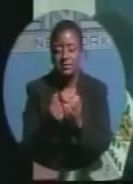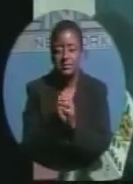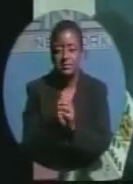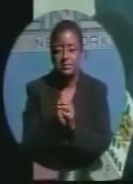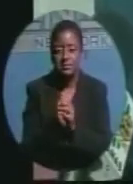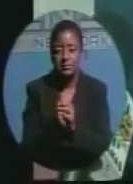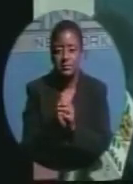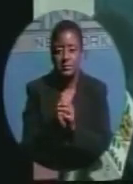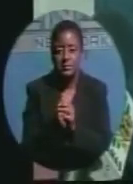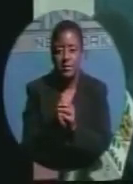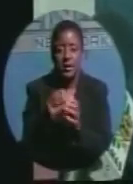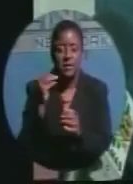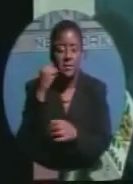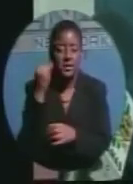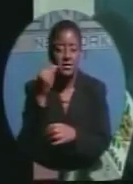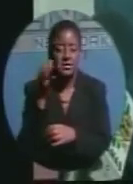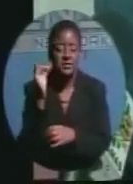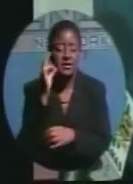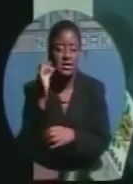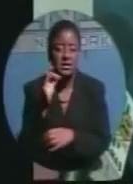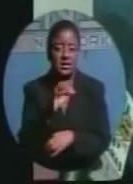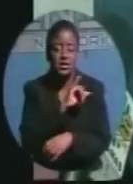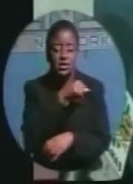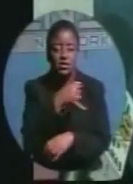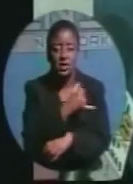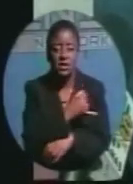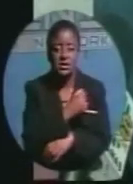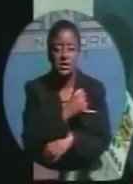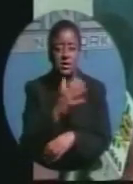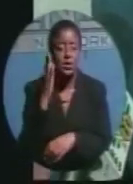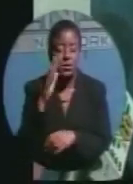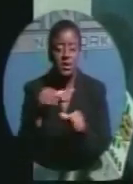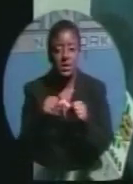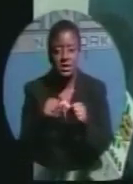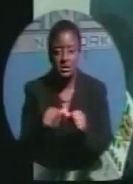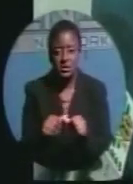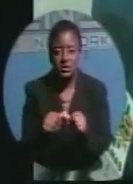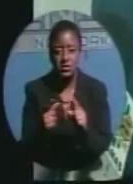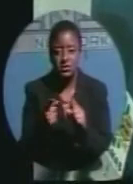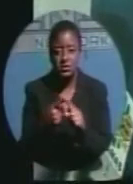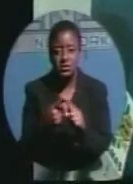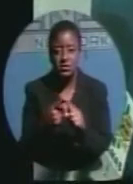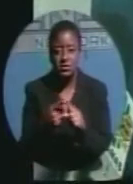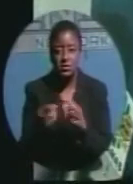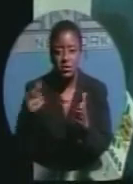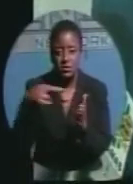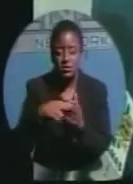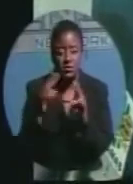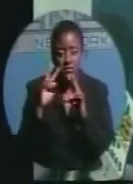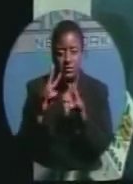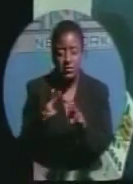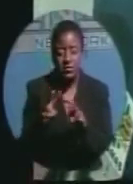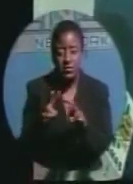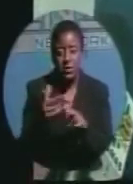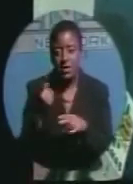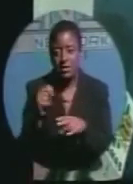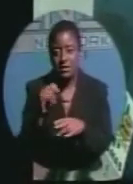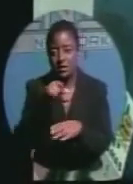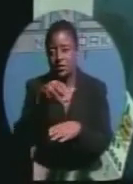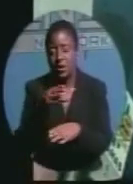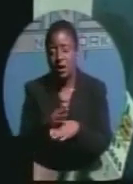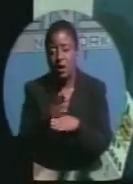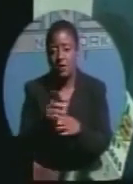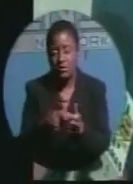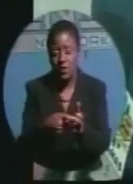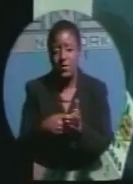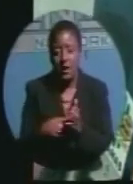Miss Felicity Johnson, our Senior Vice President for Legal and Regulatory, will continue to review what our business requirements are. And, you know, we're a business